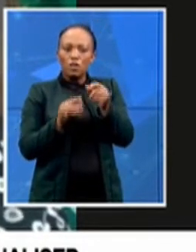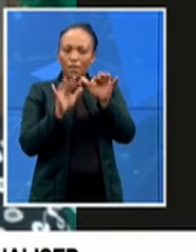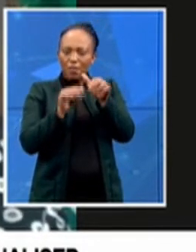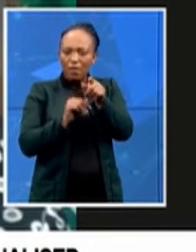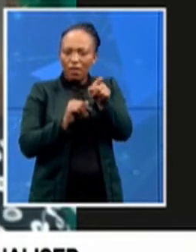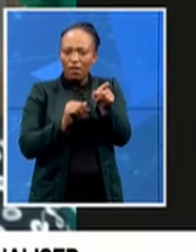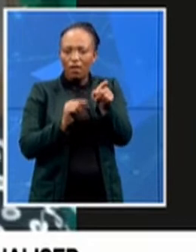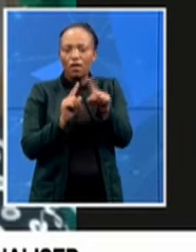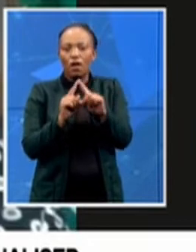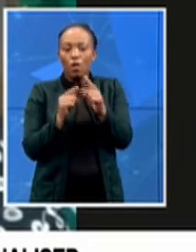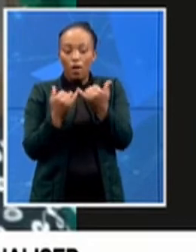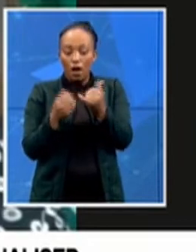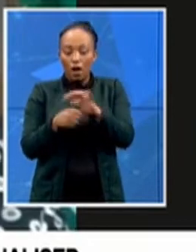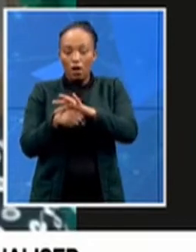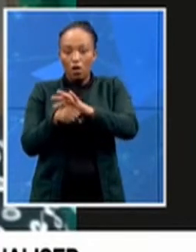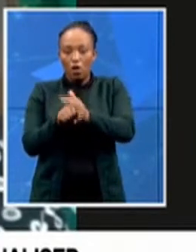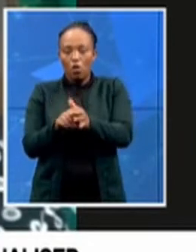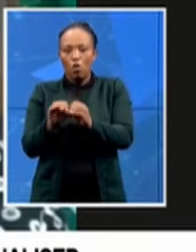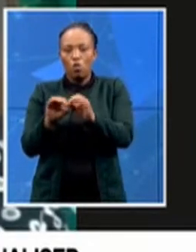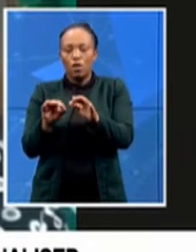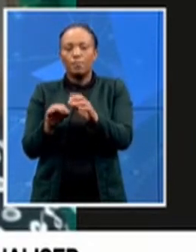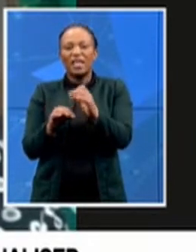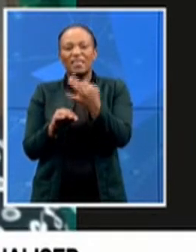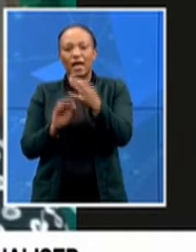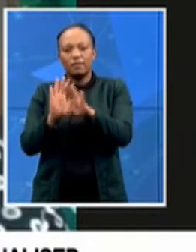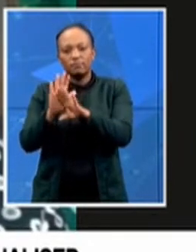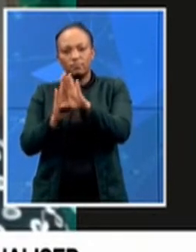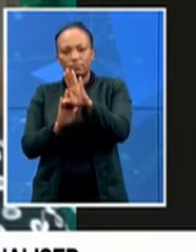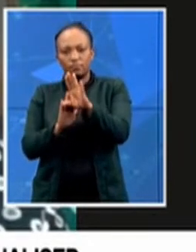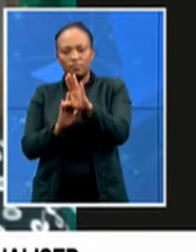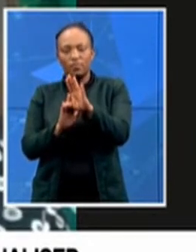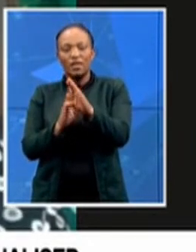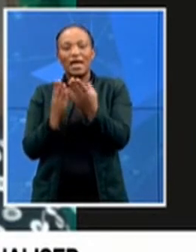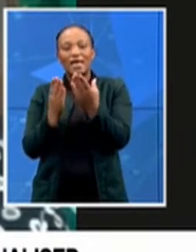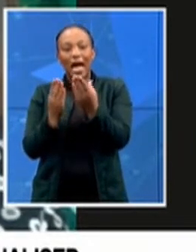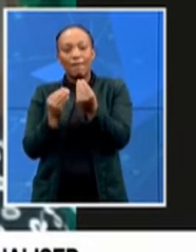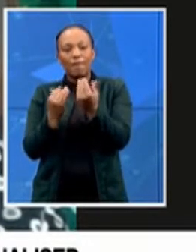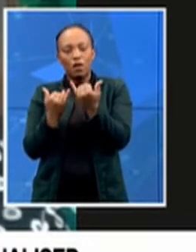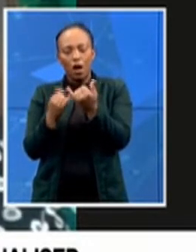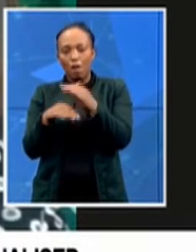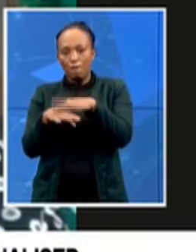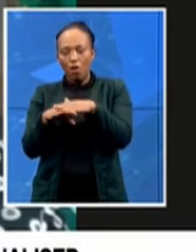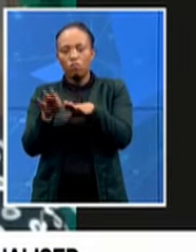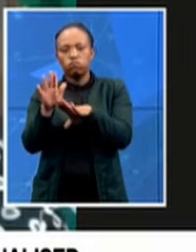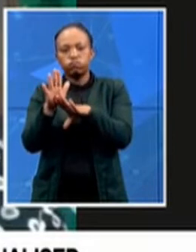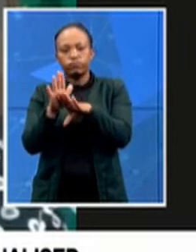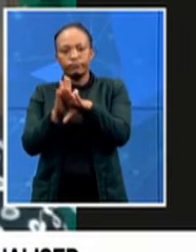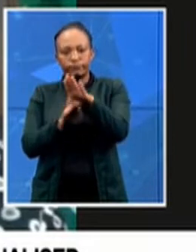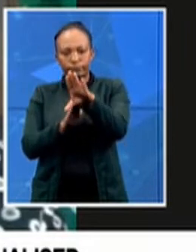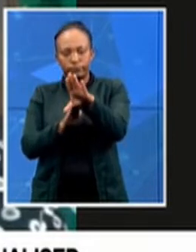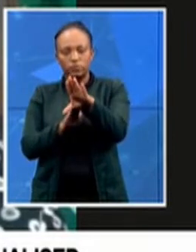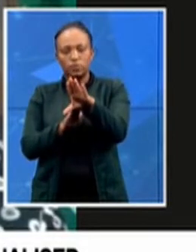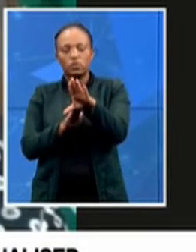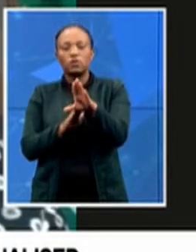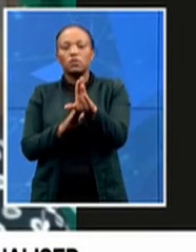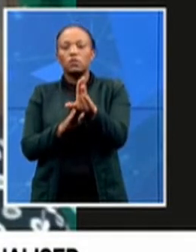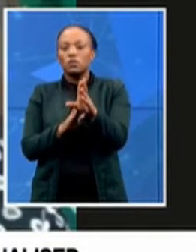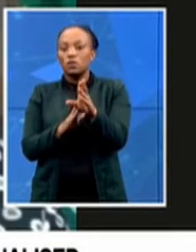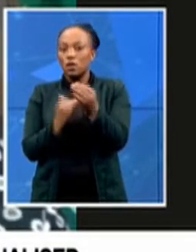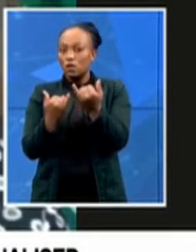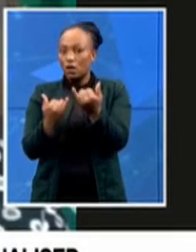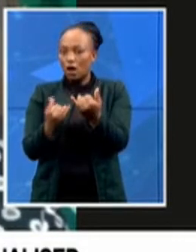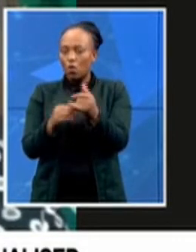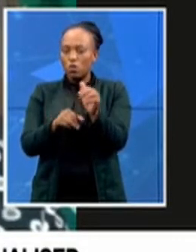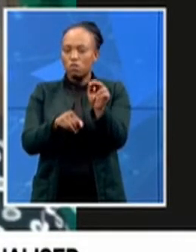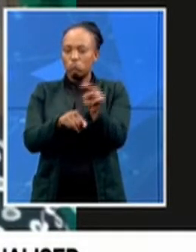third wave. The numbers continue to increase. And as we are monitoring across the country,